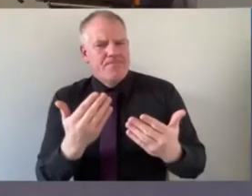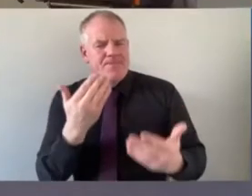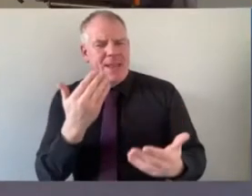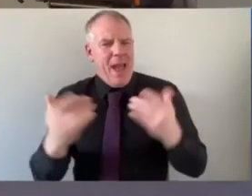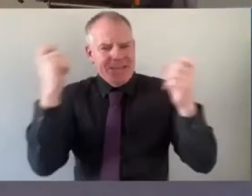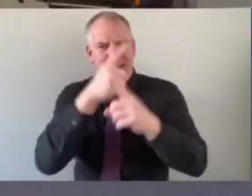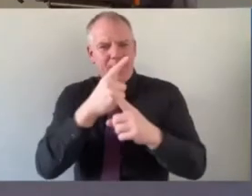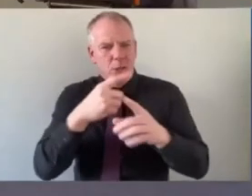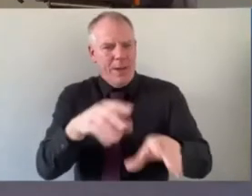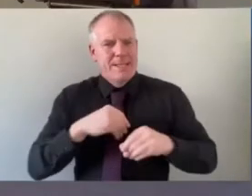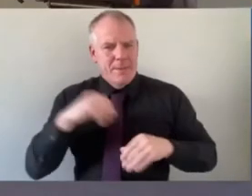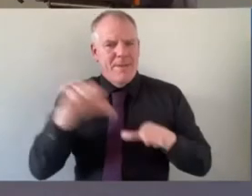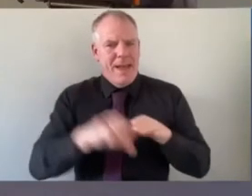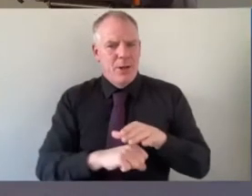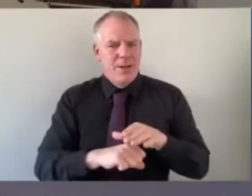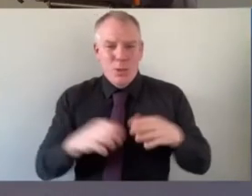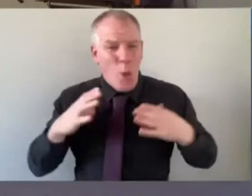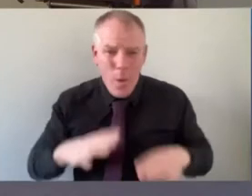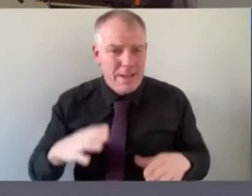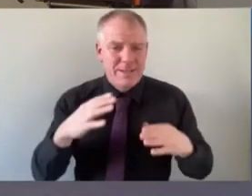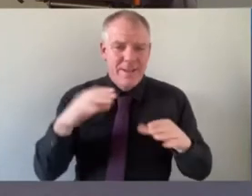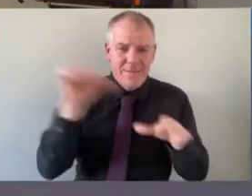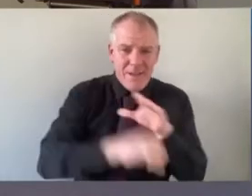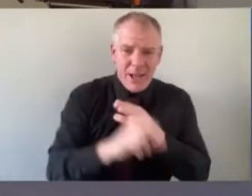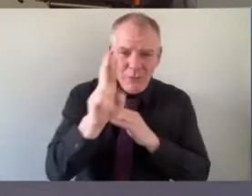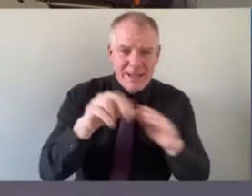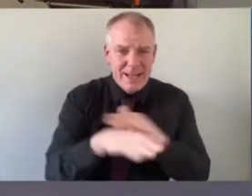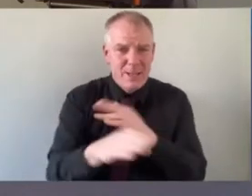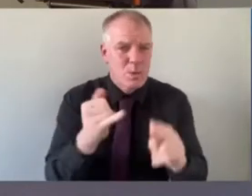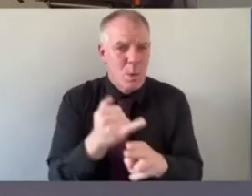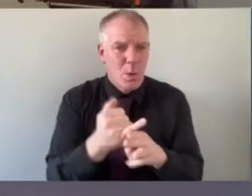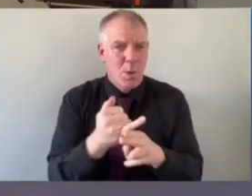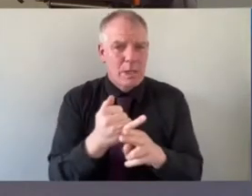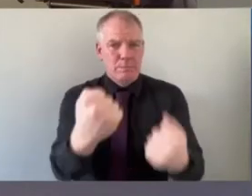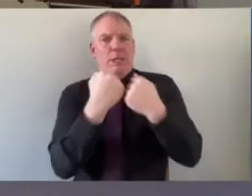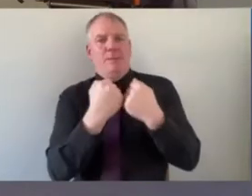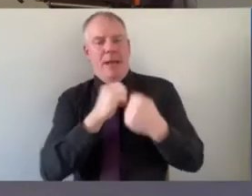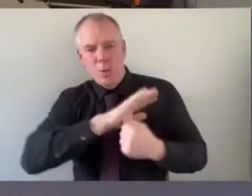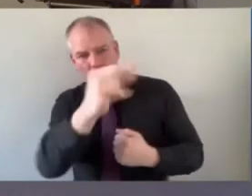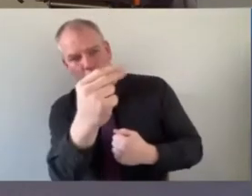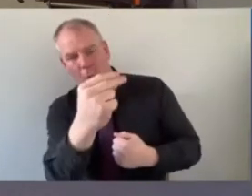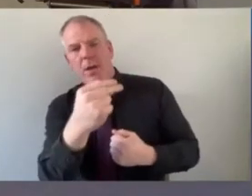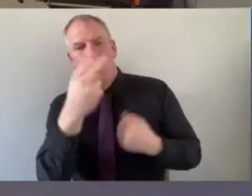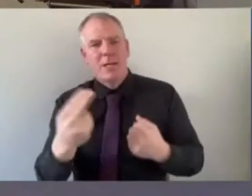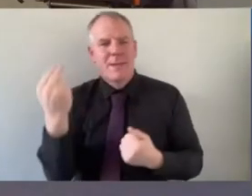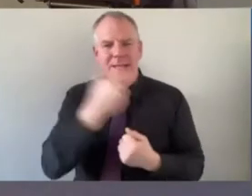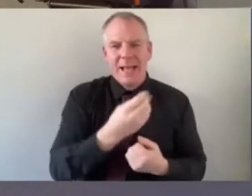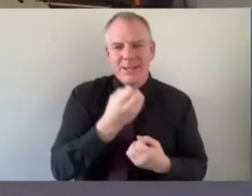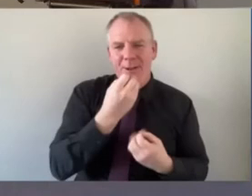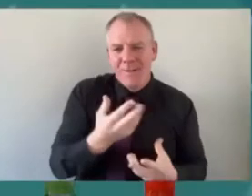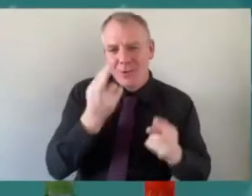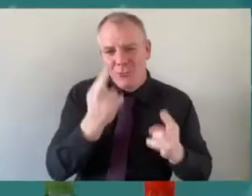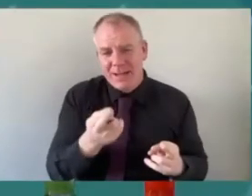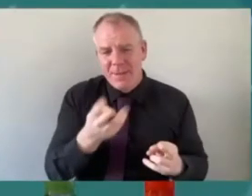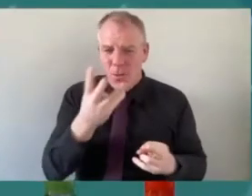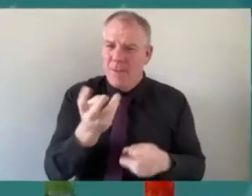to actually embrace it because you don't want to fail i assume when you go into these schools you don't want to have the push back you want it to be all nice and lovely and it's going to be